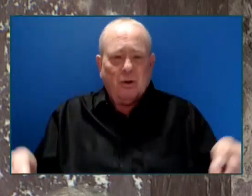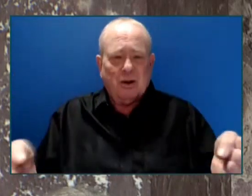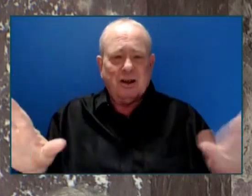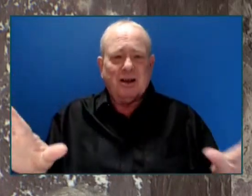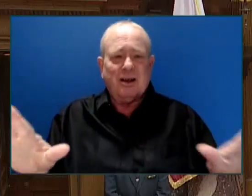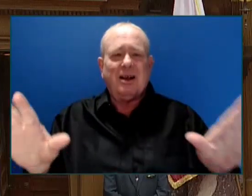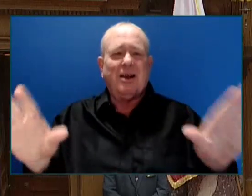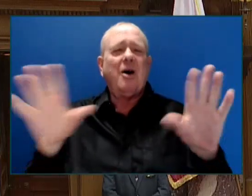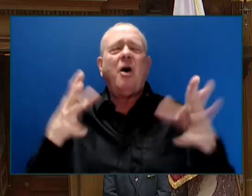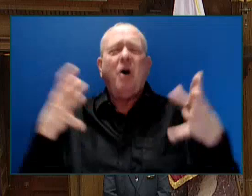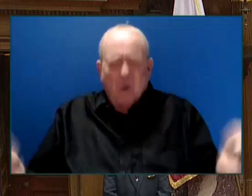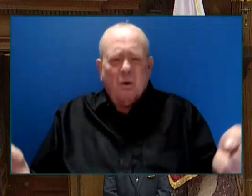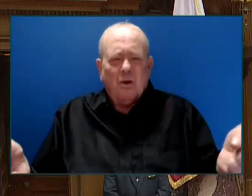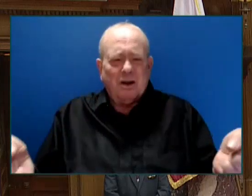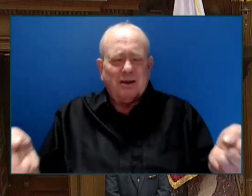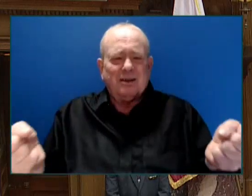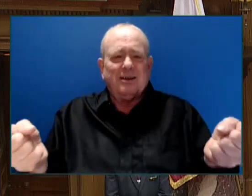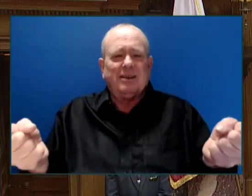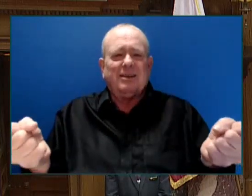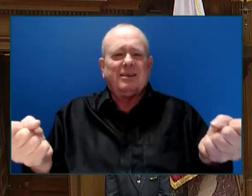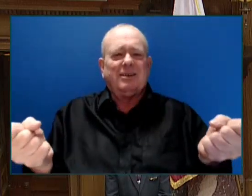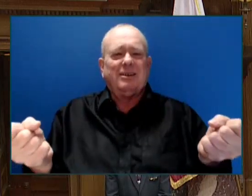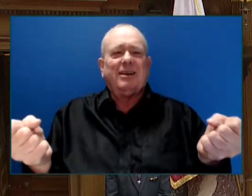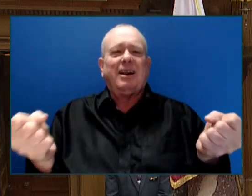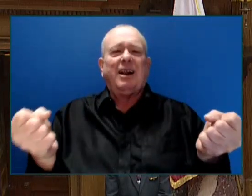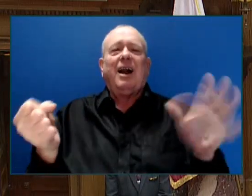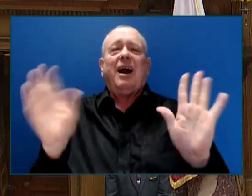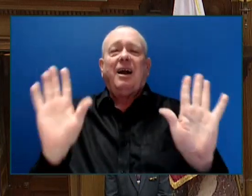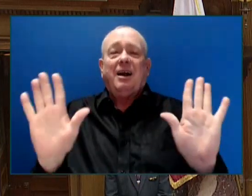Enough. Shh. Member.